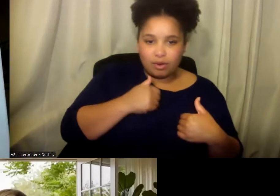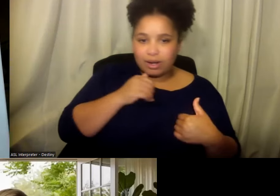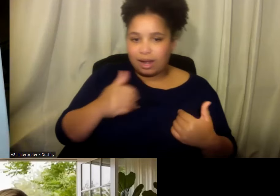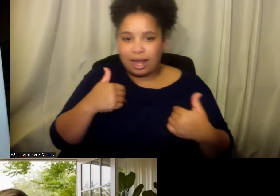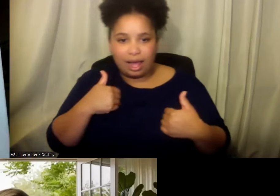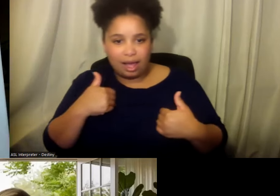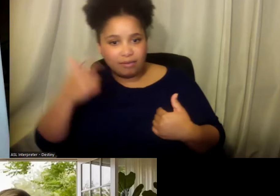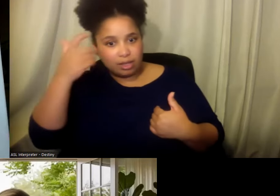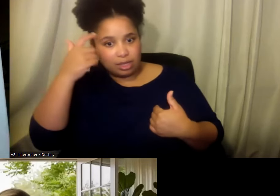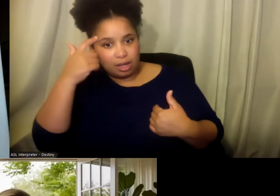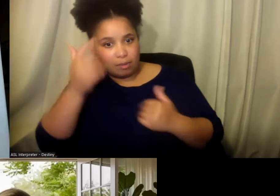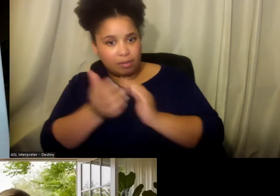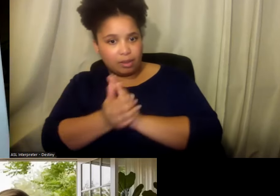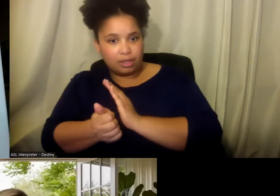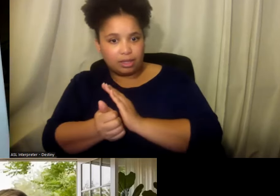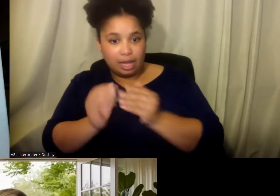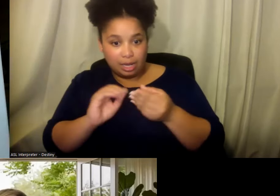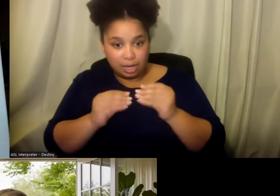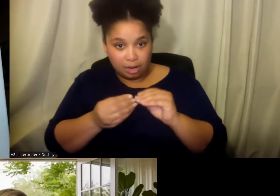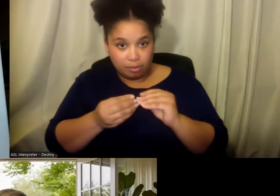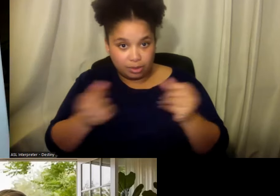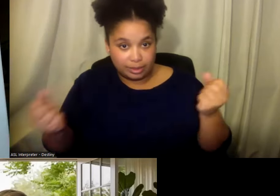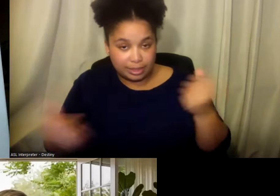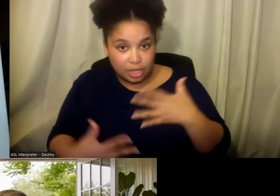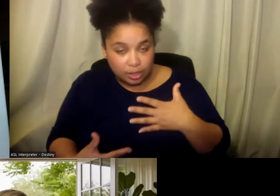capacity. That number is pretty frightening.